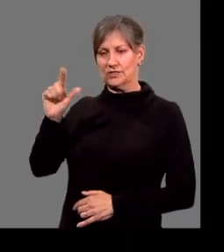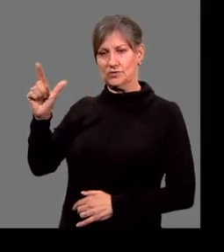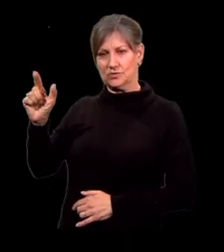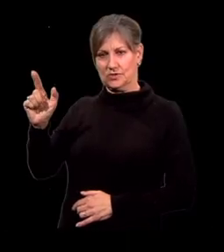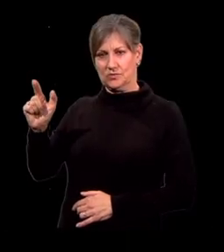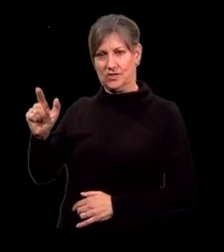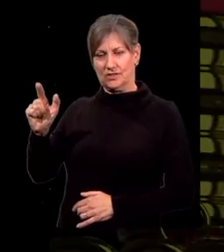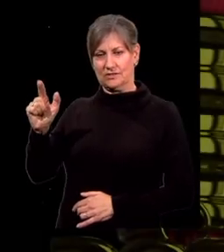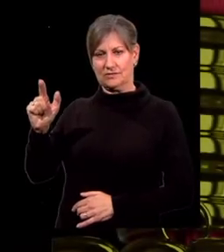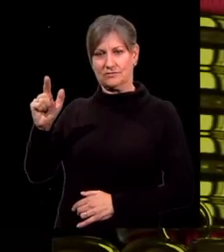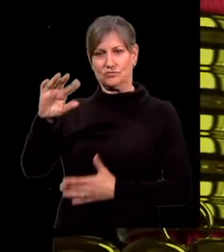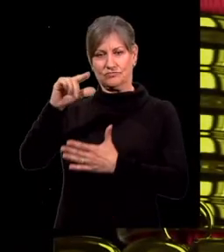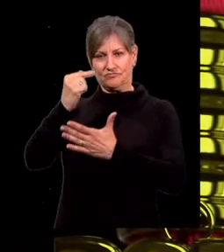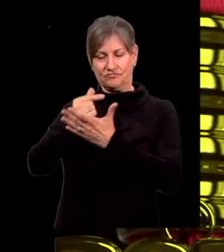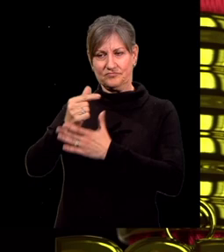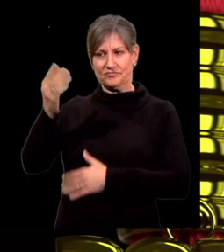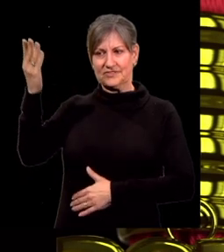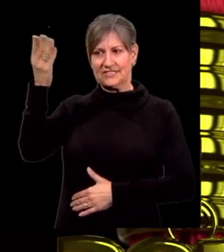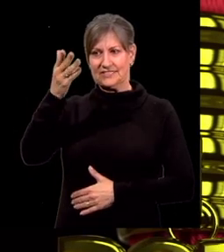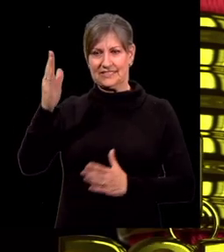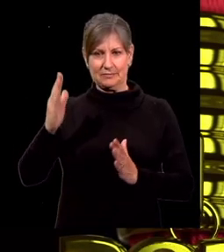speaker.